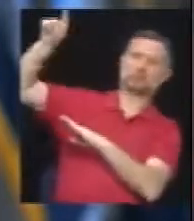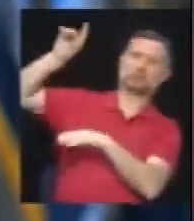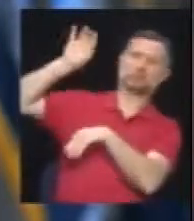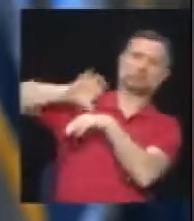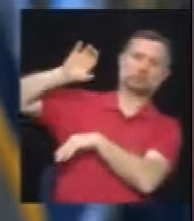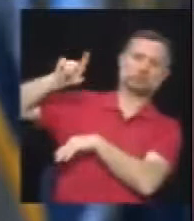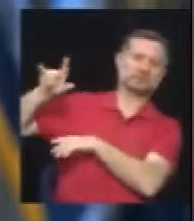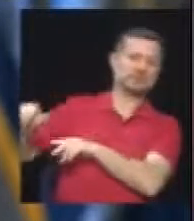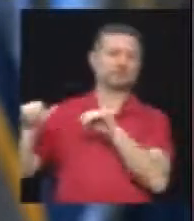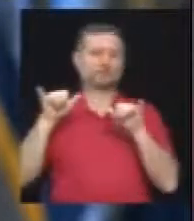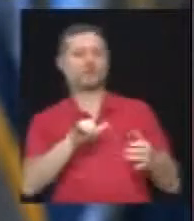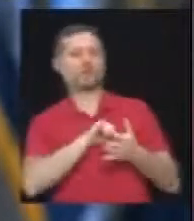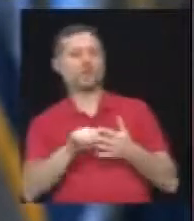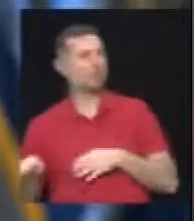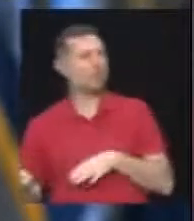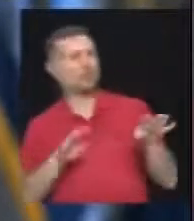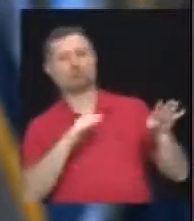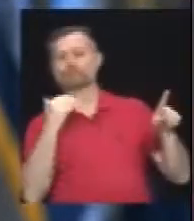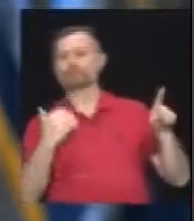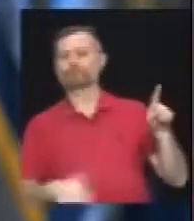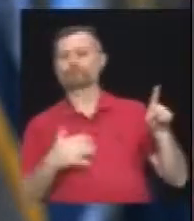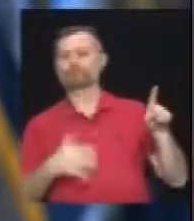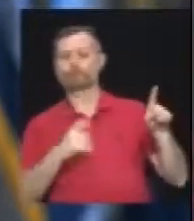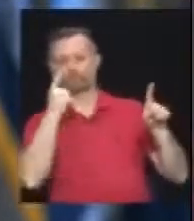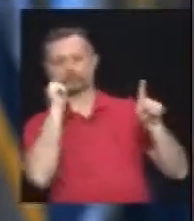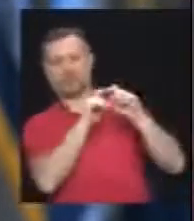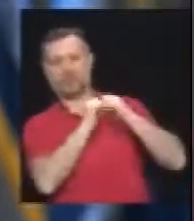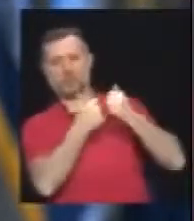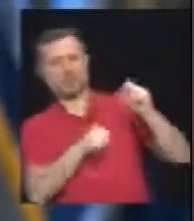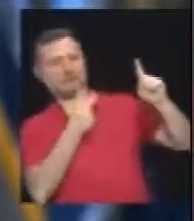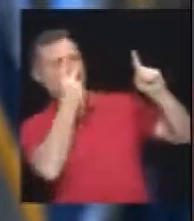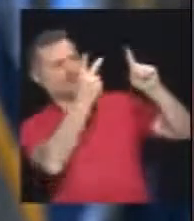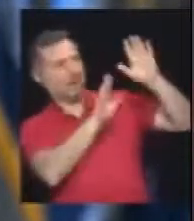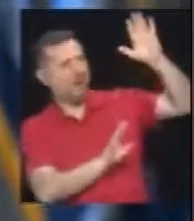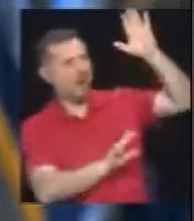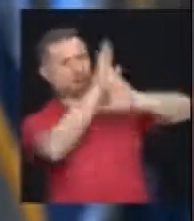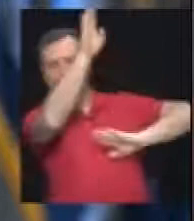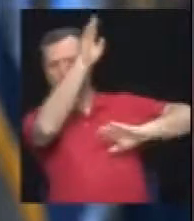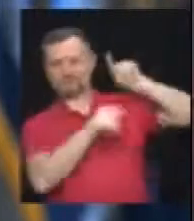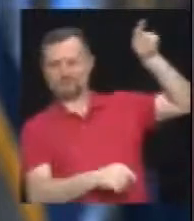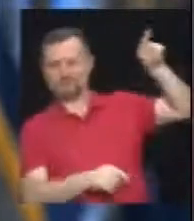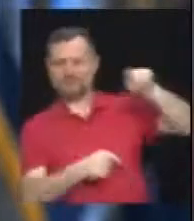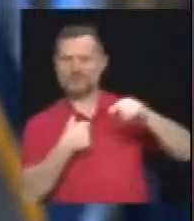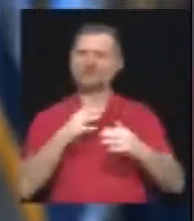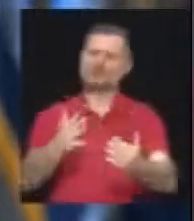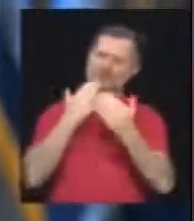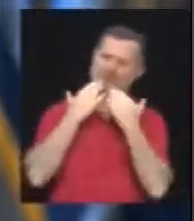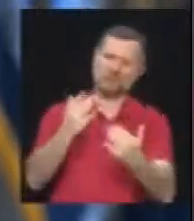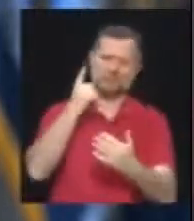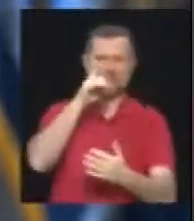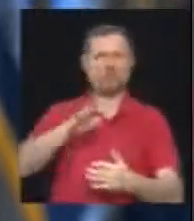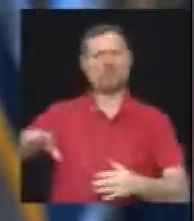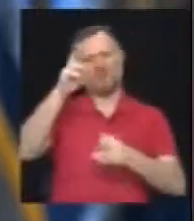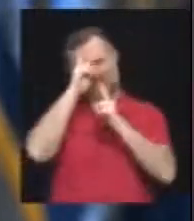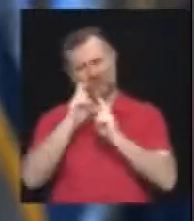white plume saying the way is up. Thank you for the honor of